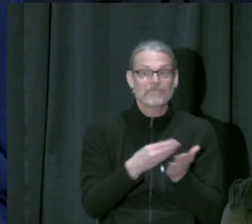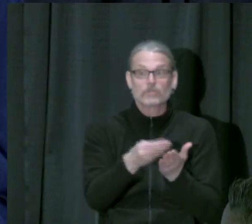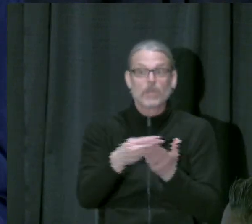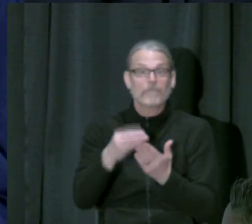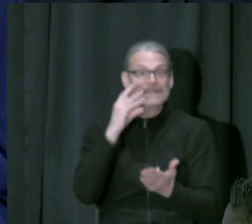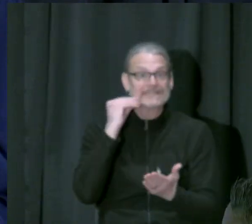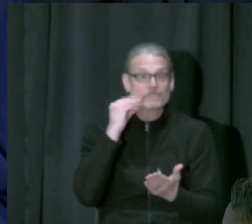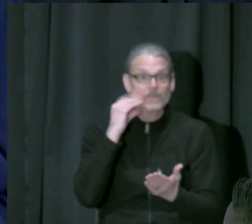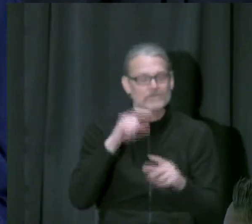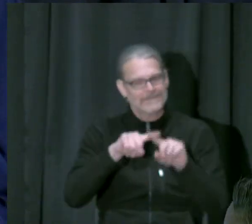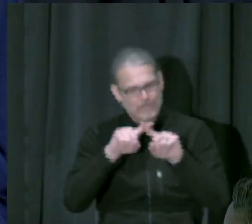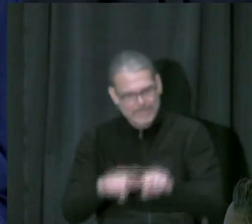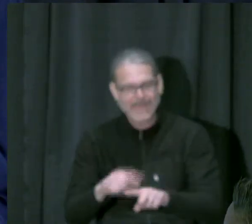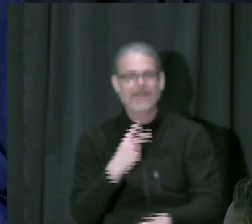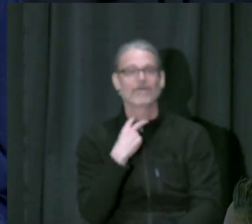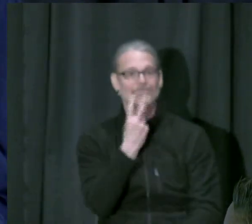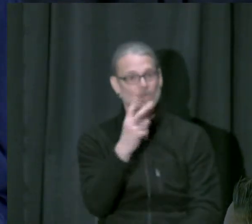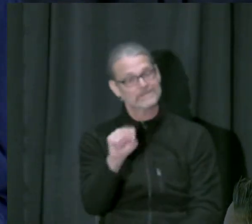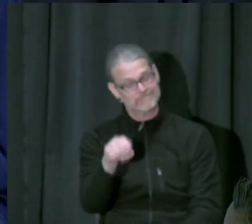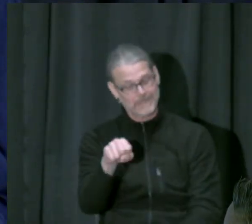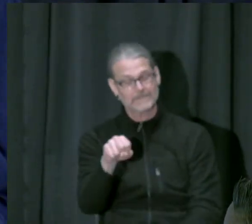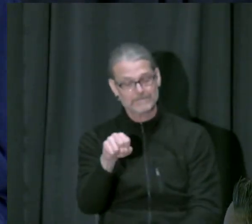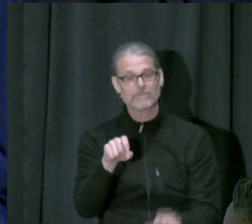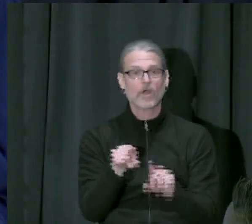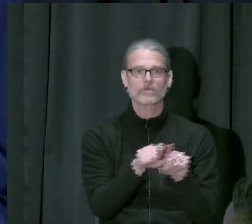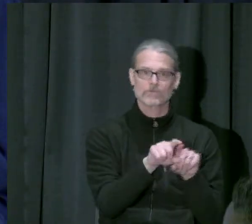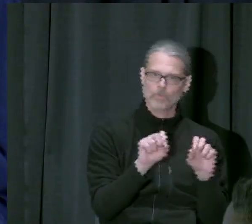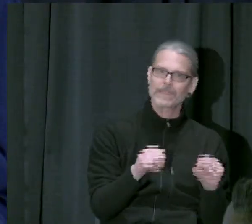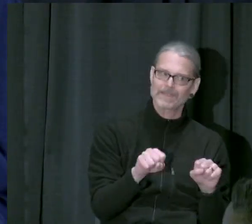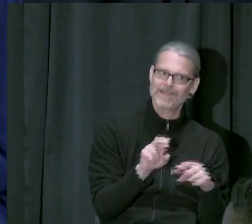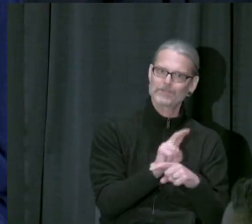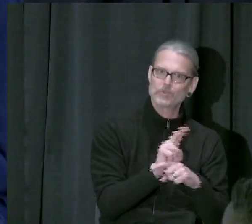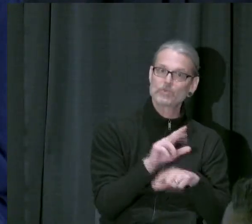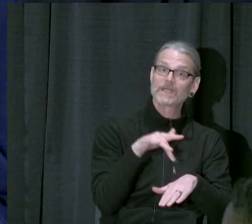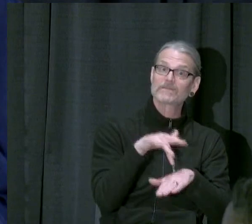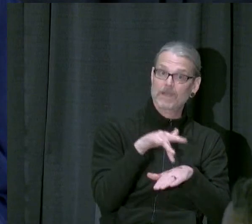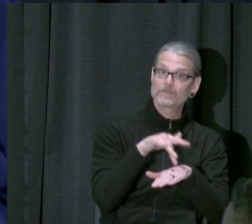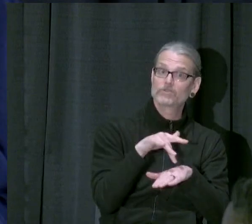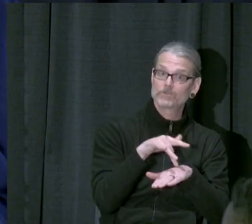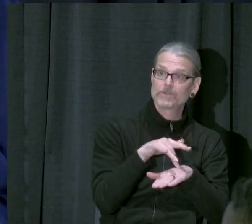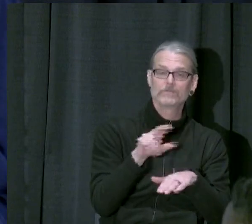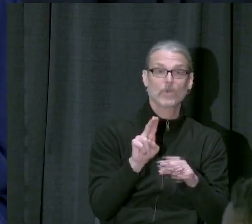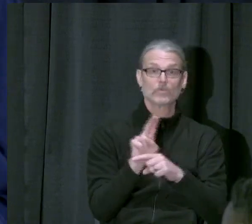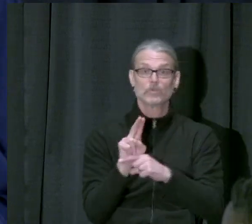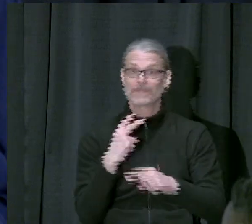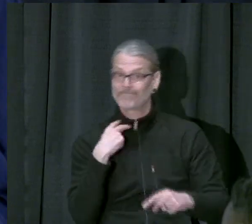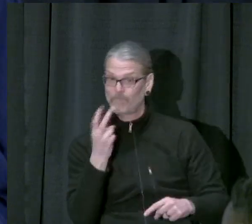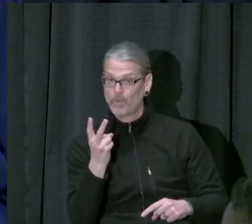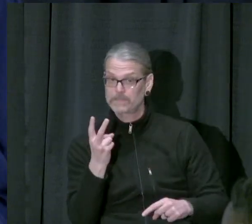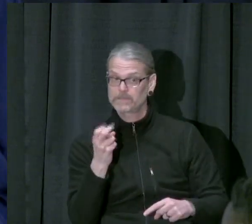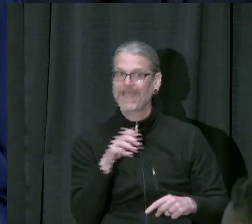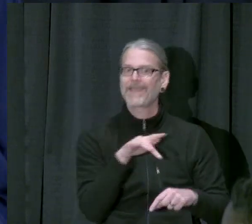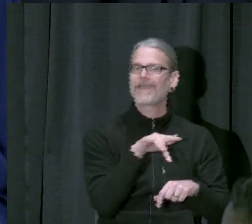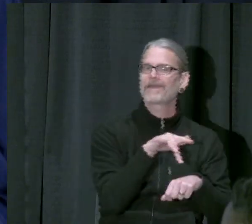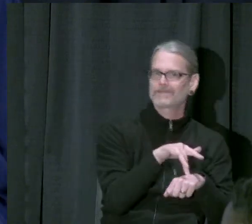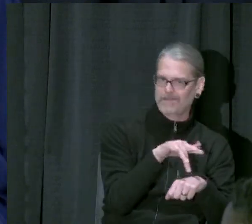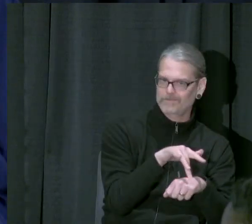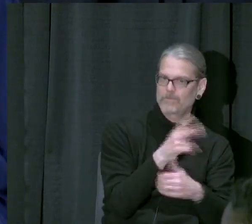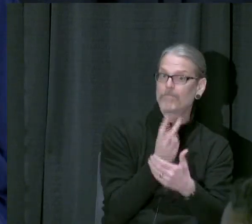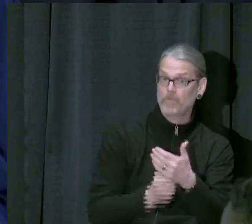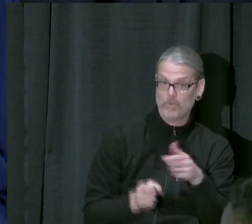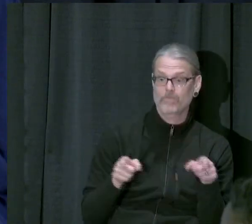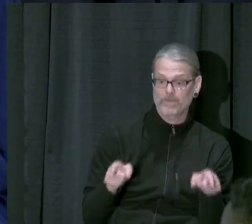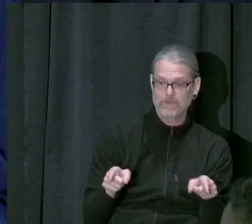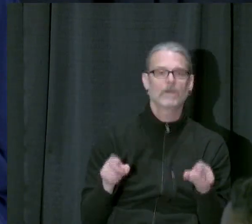that rely a lot on voice, but we're also able to harness touch. So using voice and touch, we